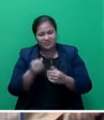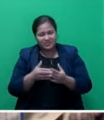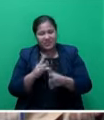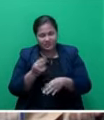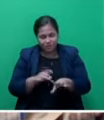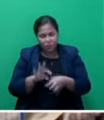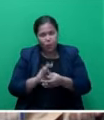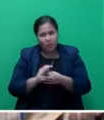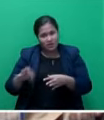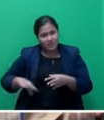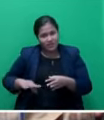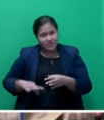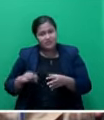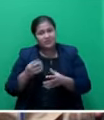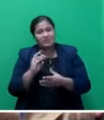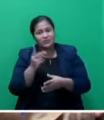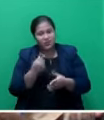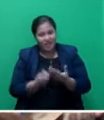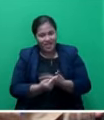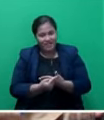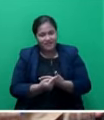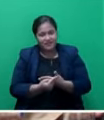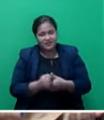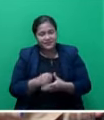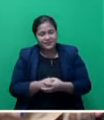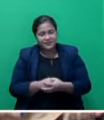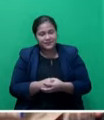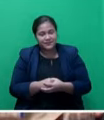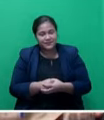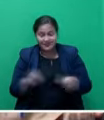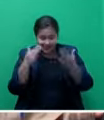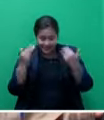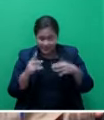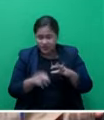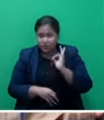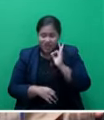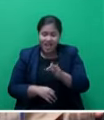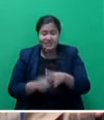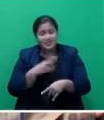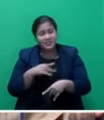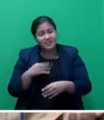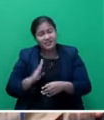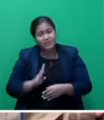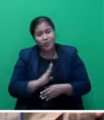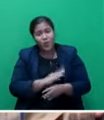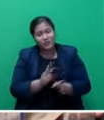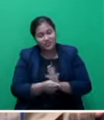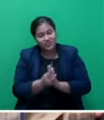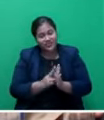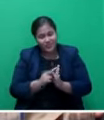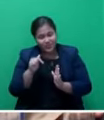which the government singly receives a major portion of. Mr. Speaker, sir, may I ask the Minister and Board to review the